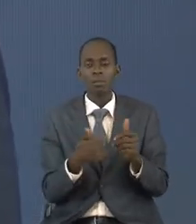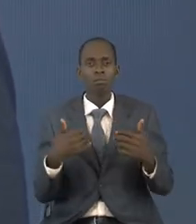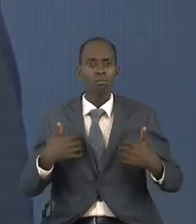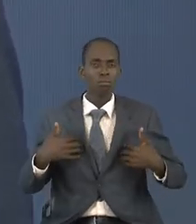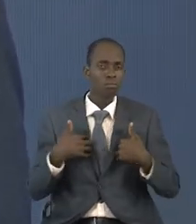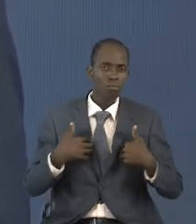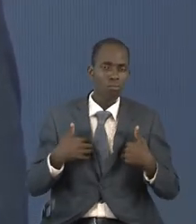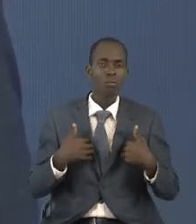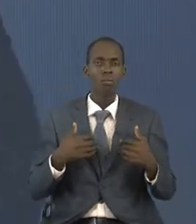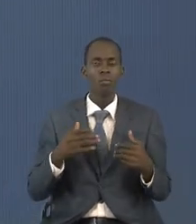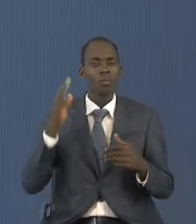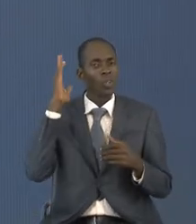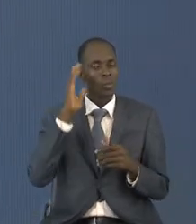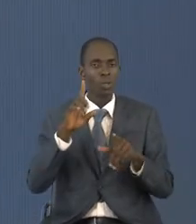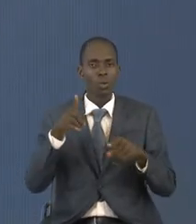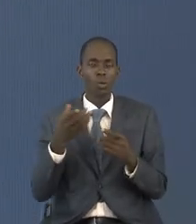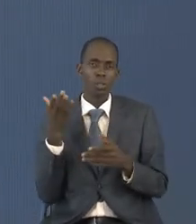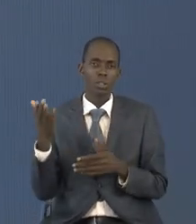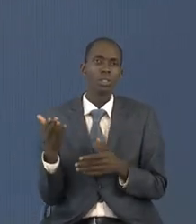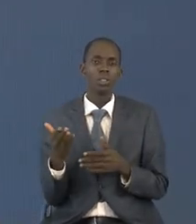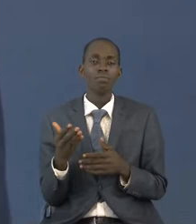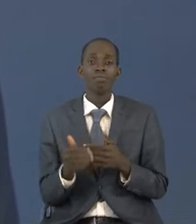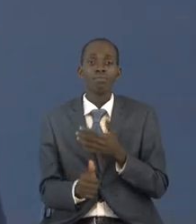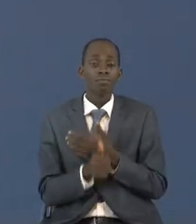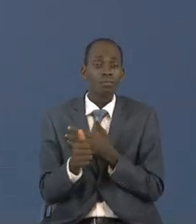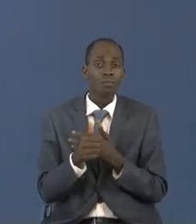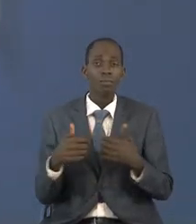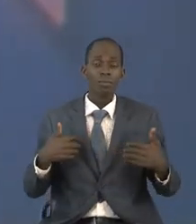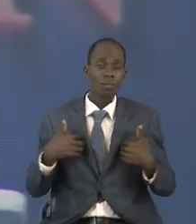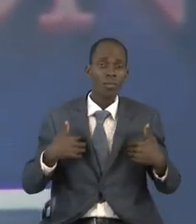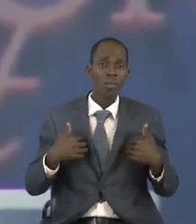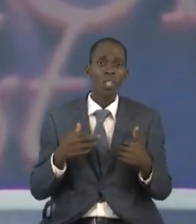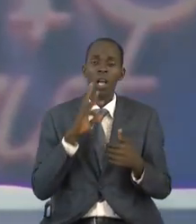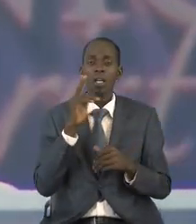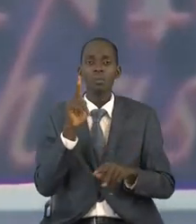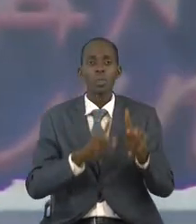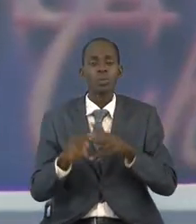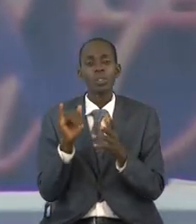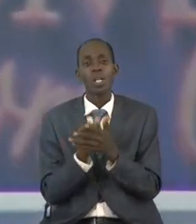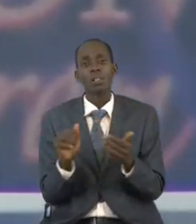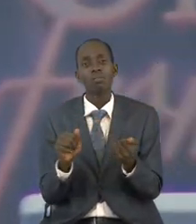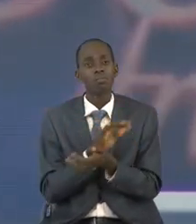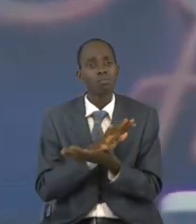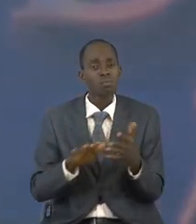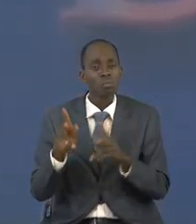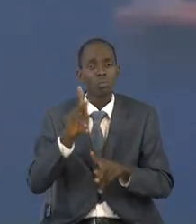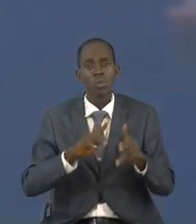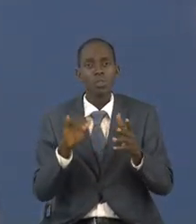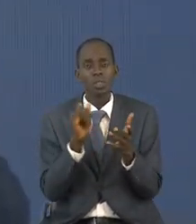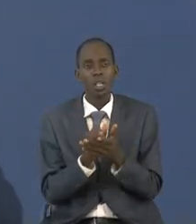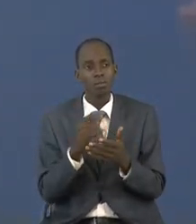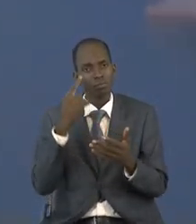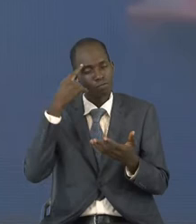up thereon. Ravenous beasts, the people that destroy, and the people that disorganize, and